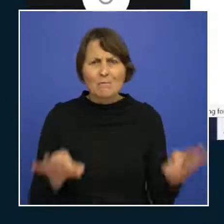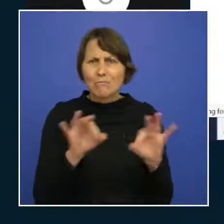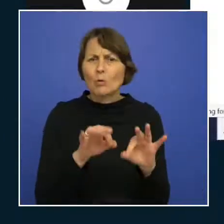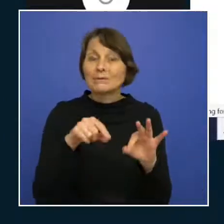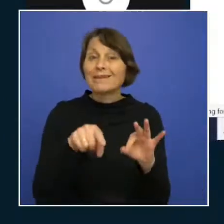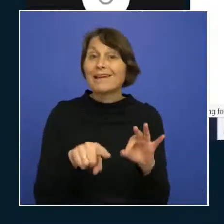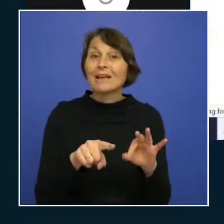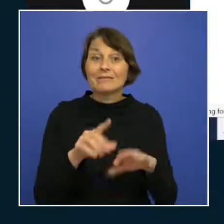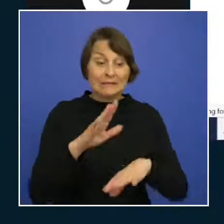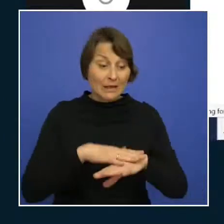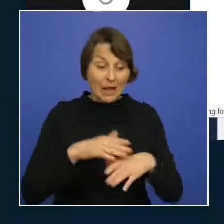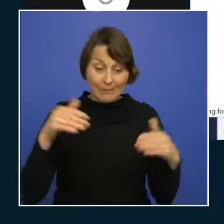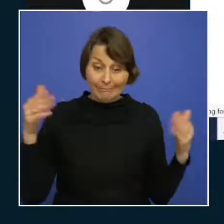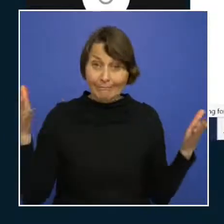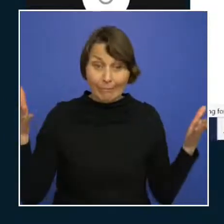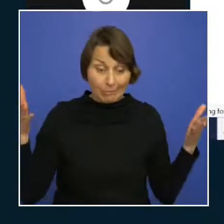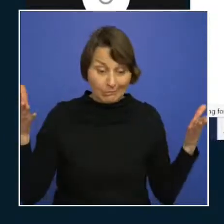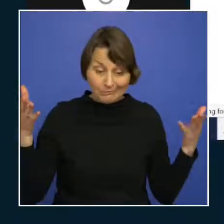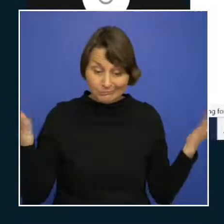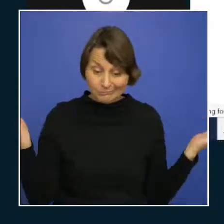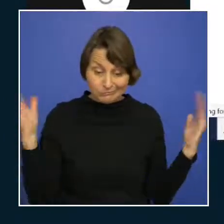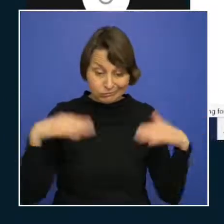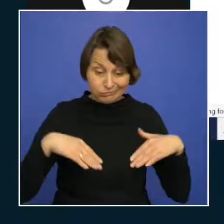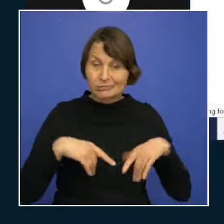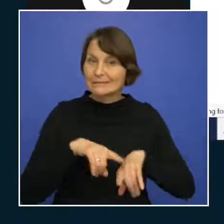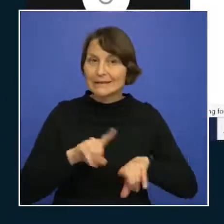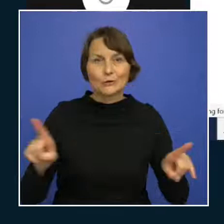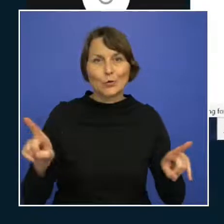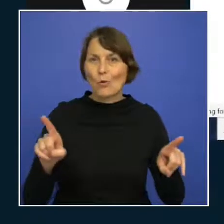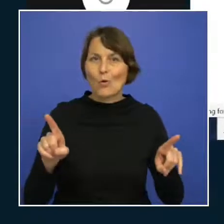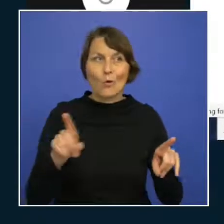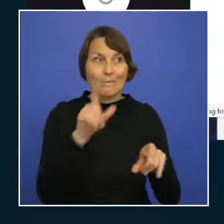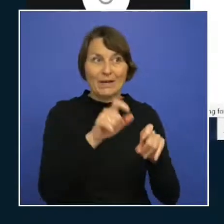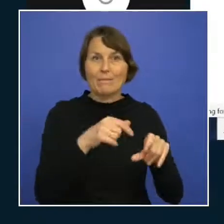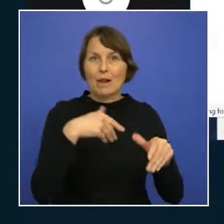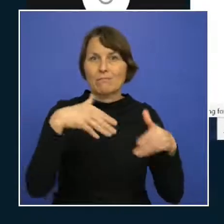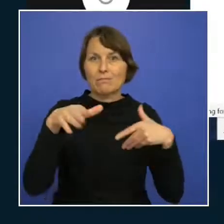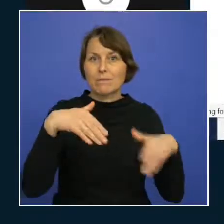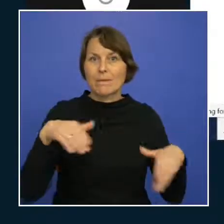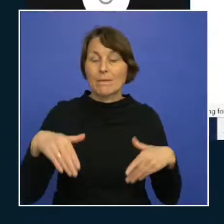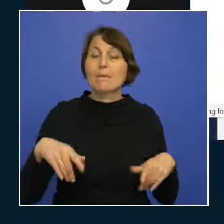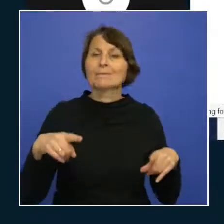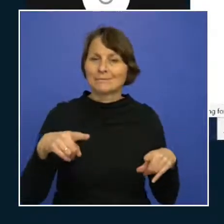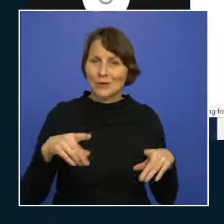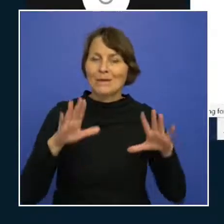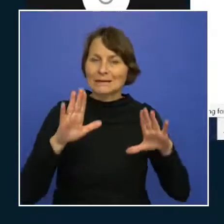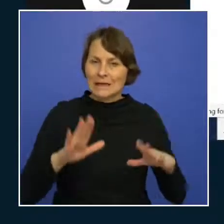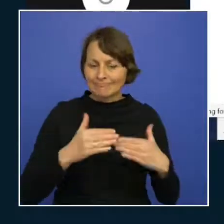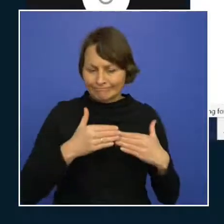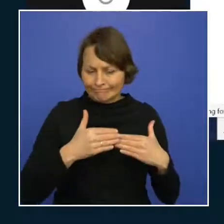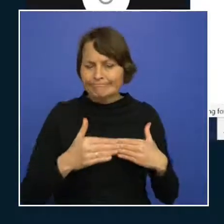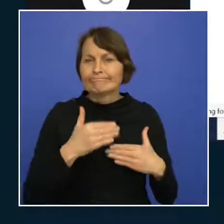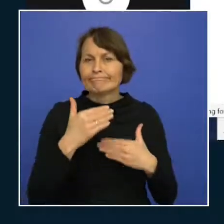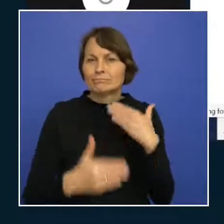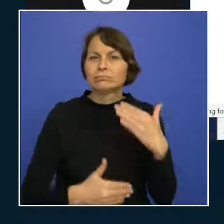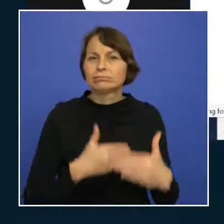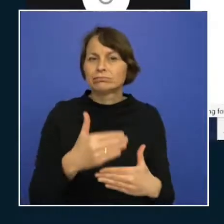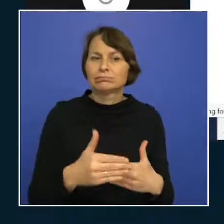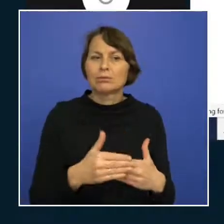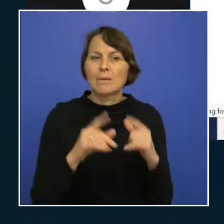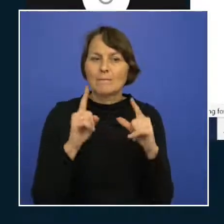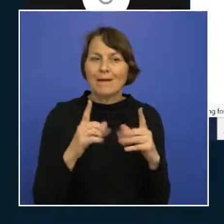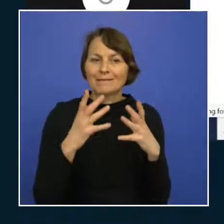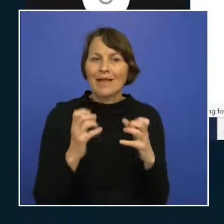customers, and business is not good. Secondly, we need scalability. If tomorrow we have a